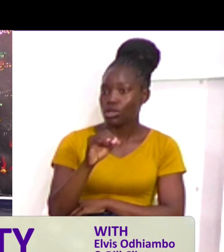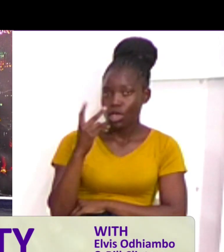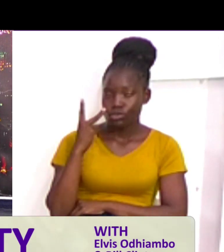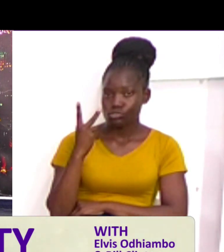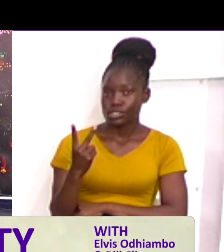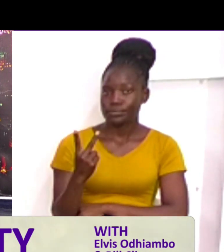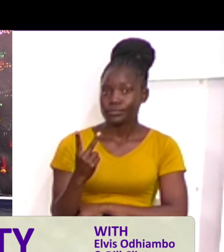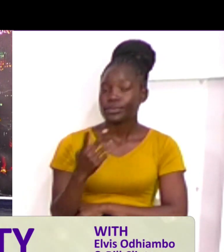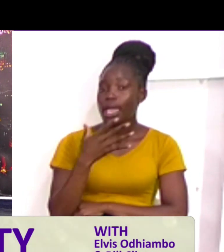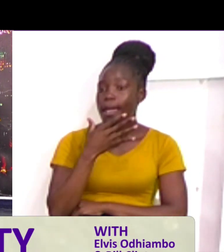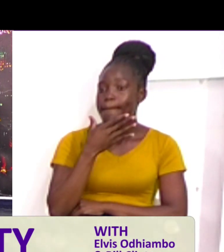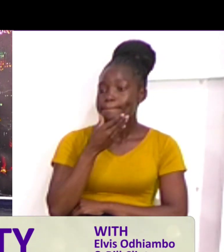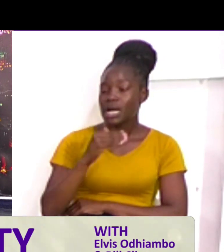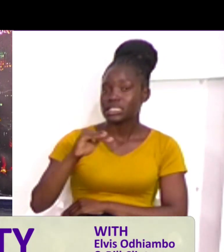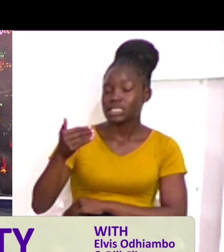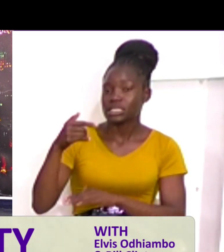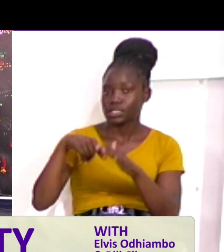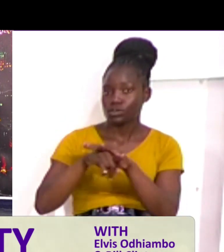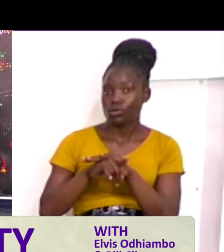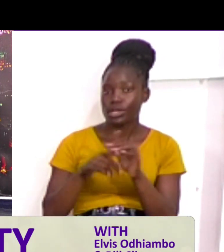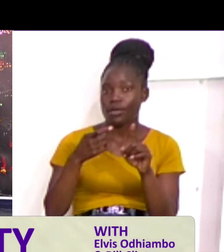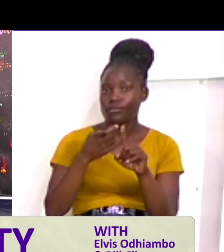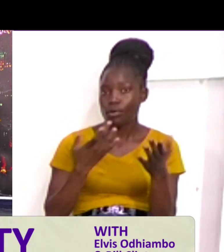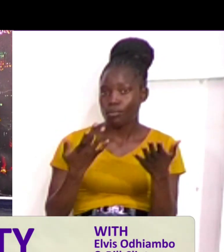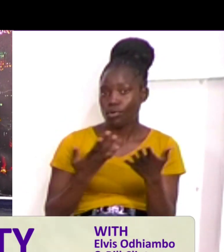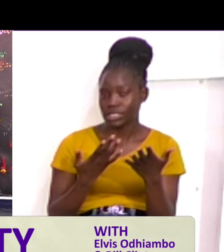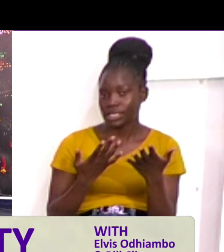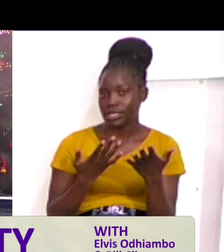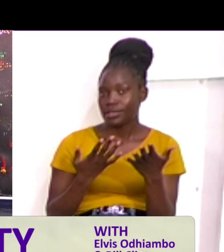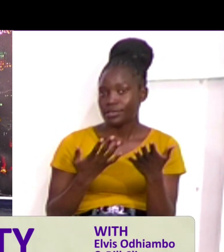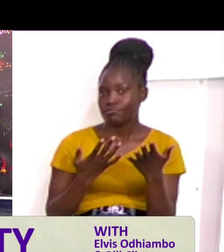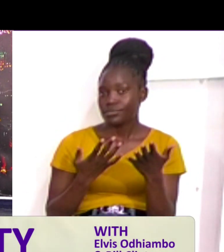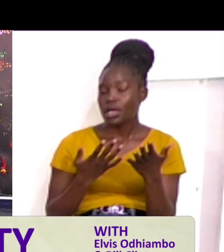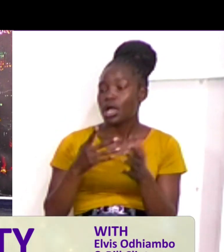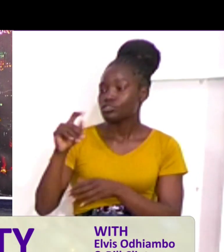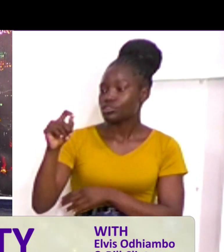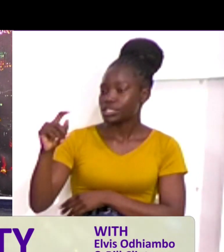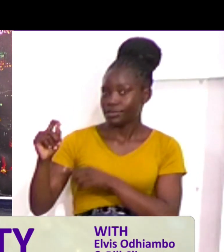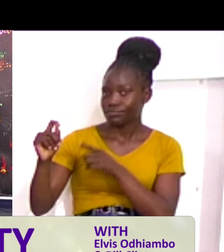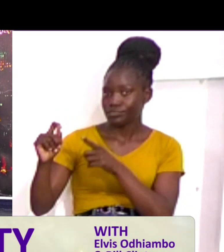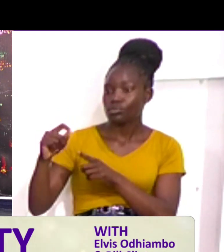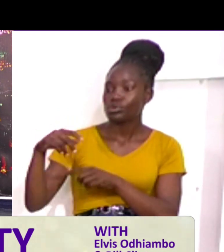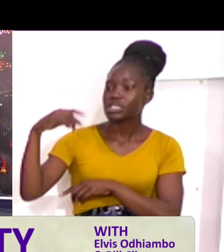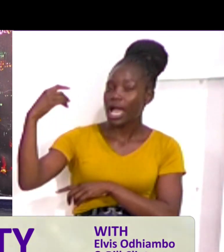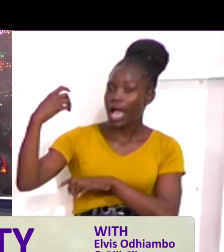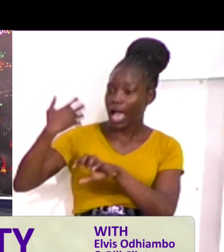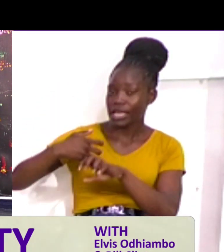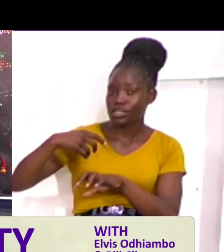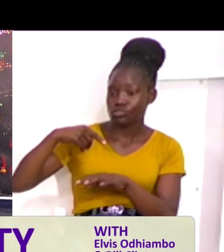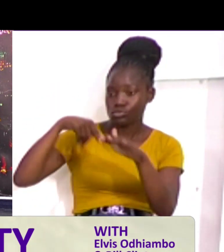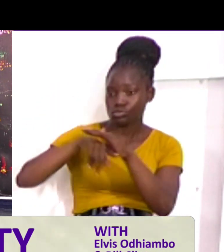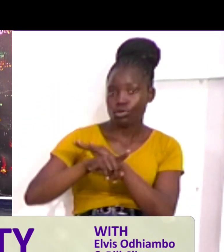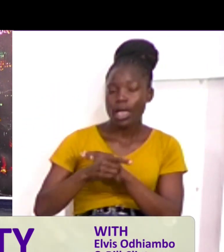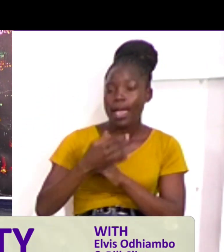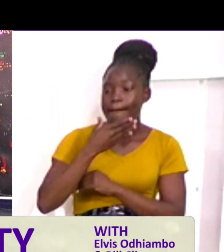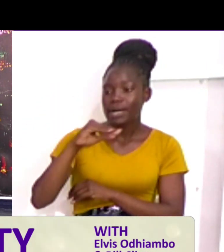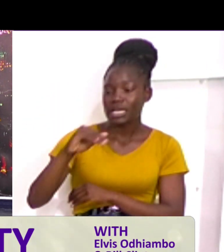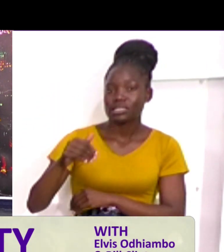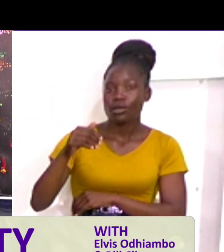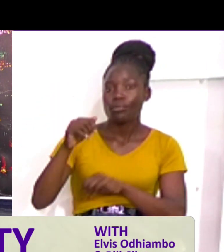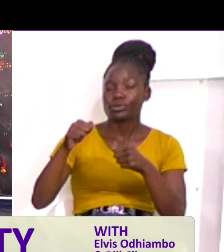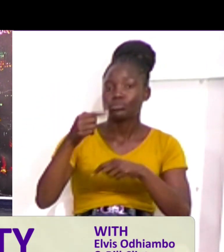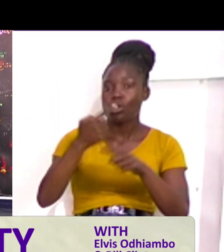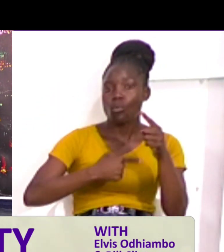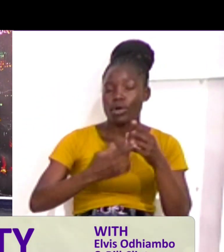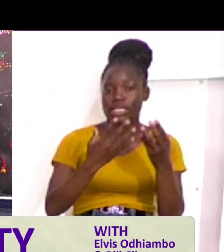see, Man City scored from set pieces. Right. Tottenham were hard to beat. City could have won